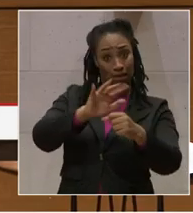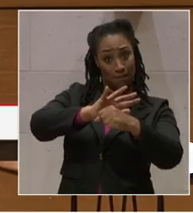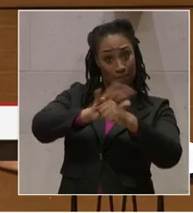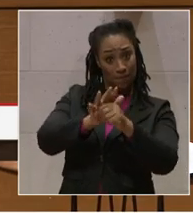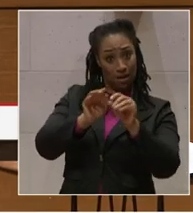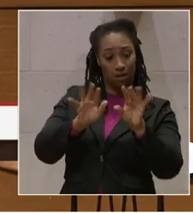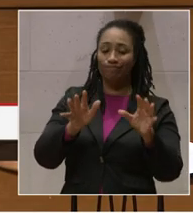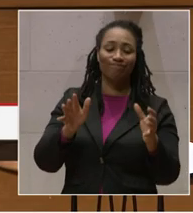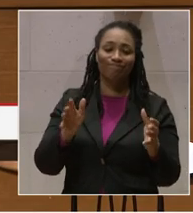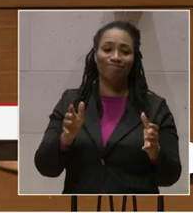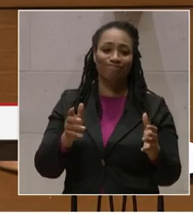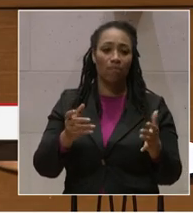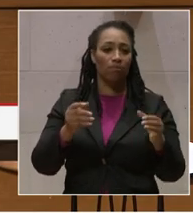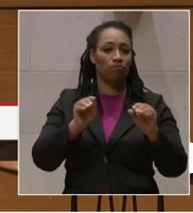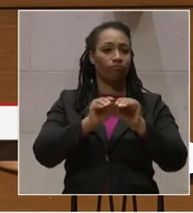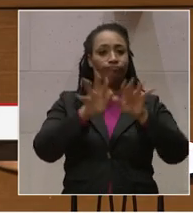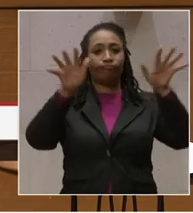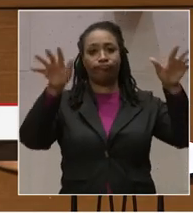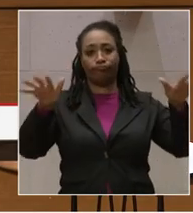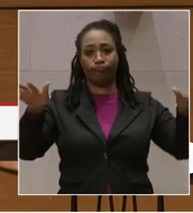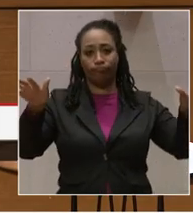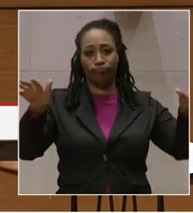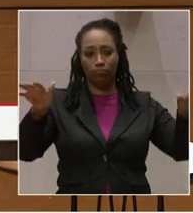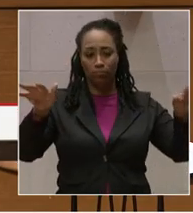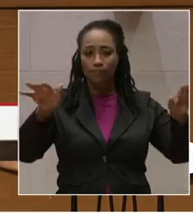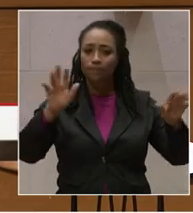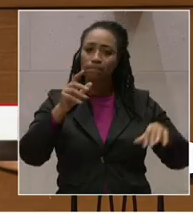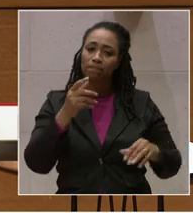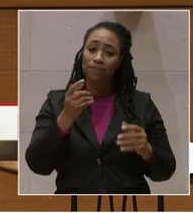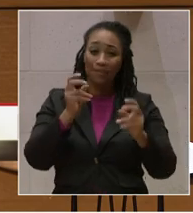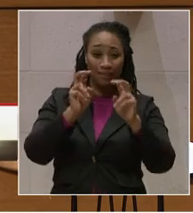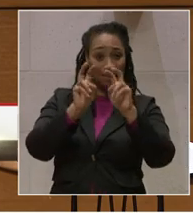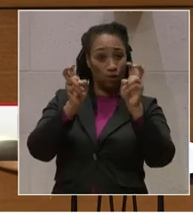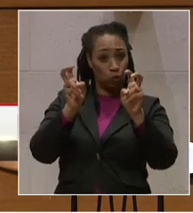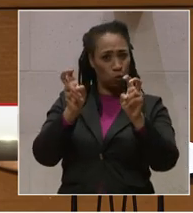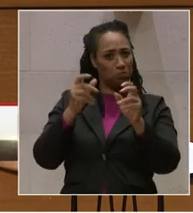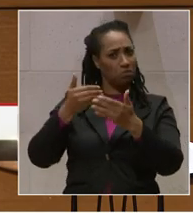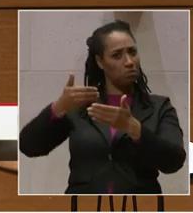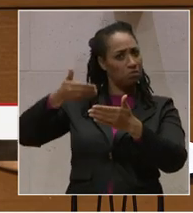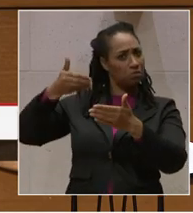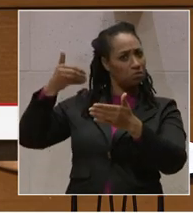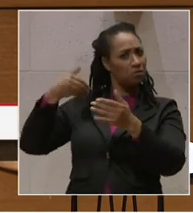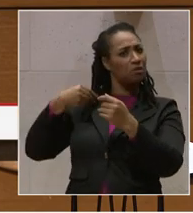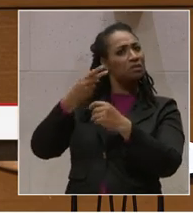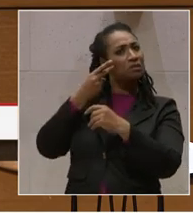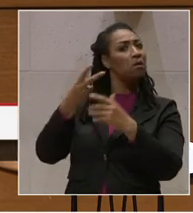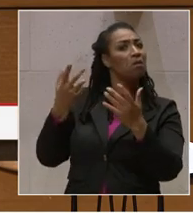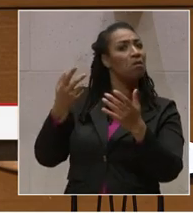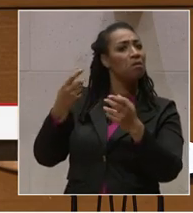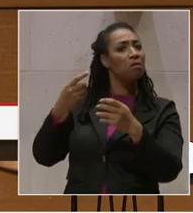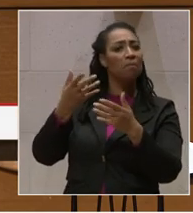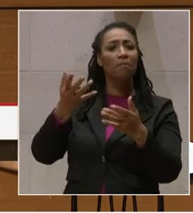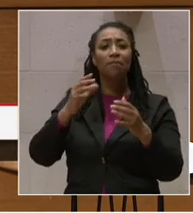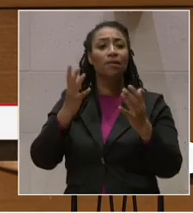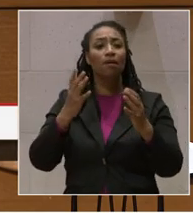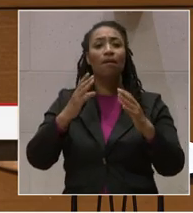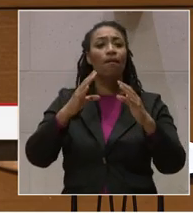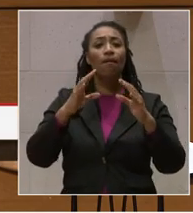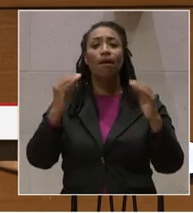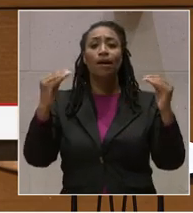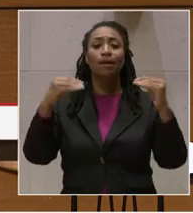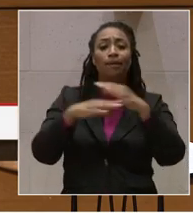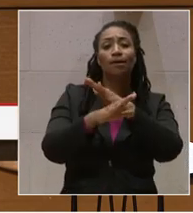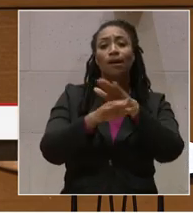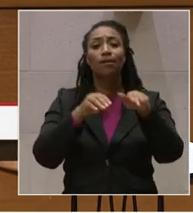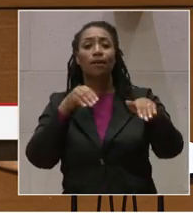highest, had the hottest housing market in the country during the pandemic. Something that they had not experienced. It's cooled